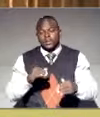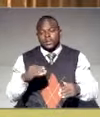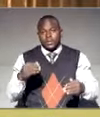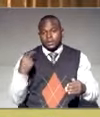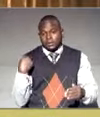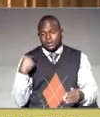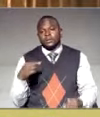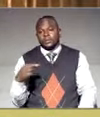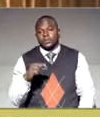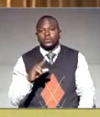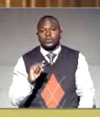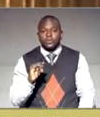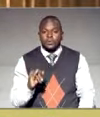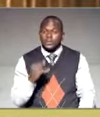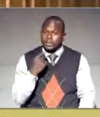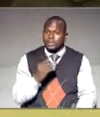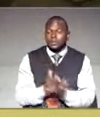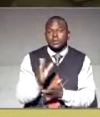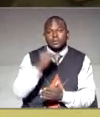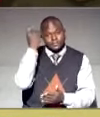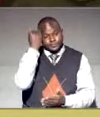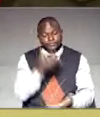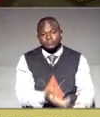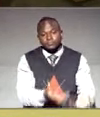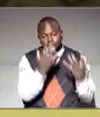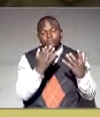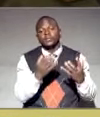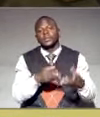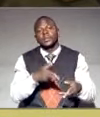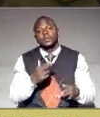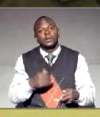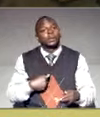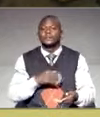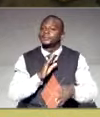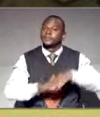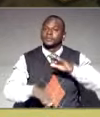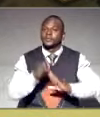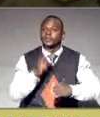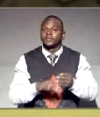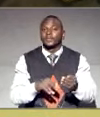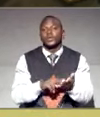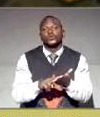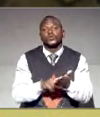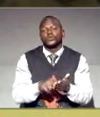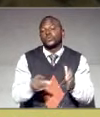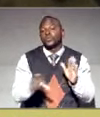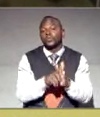court also considered the fact that the guns recovered from the convicts were never used to commit any crime.